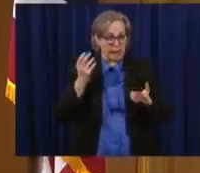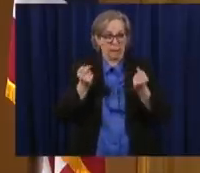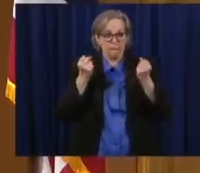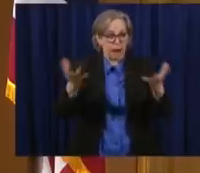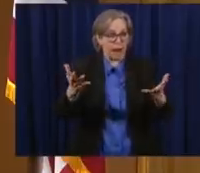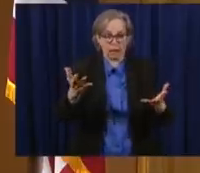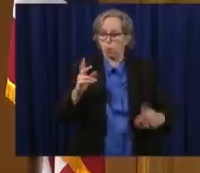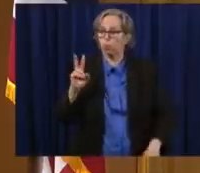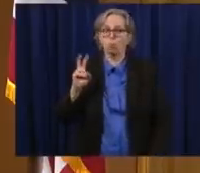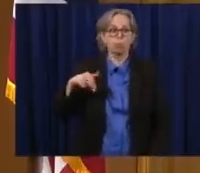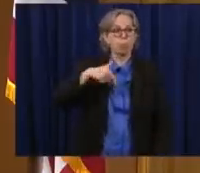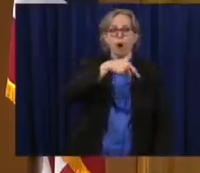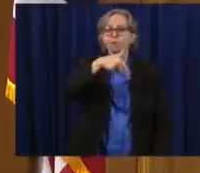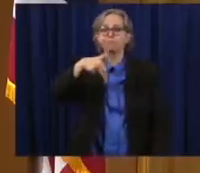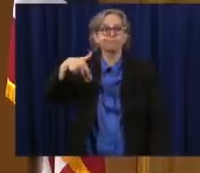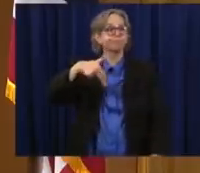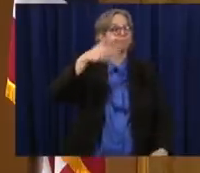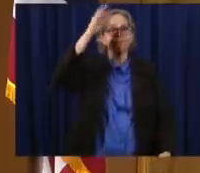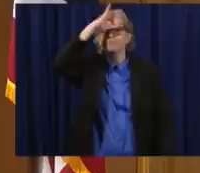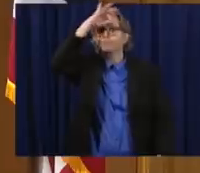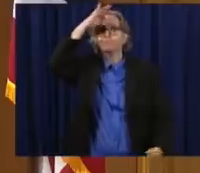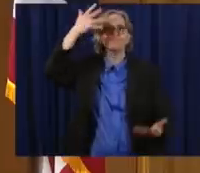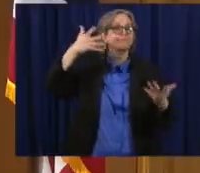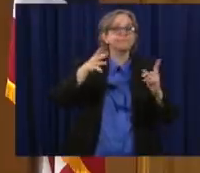and don't know they're carrying the virus.